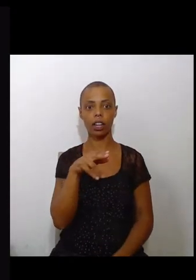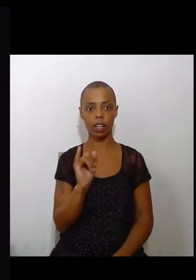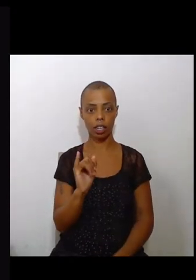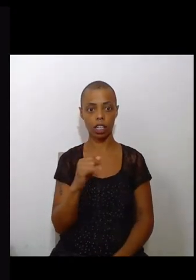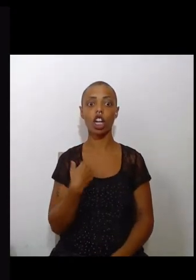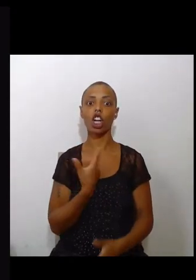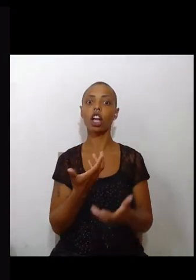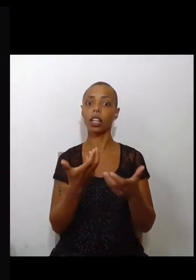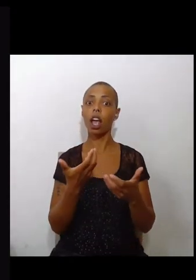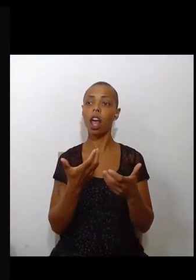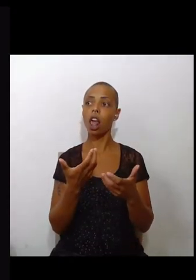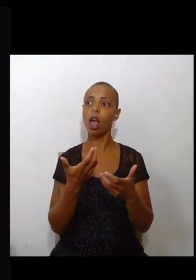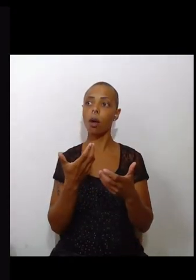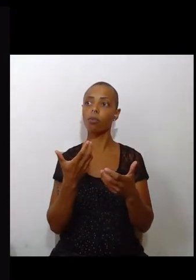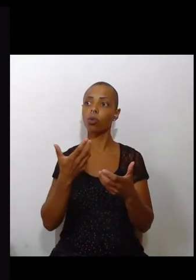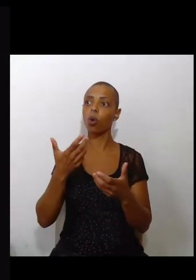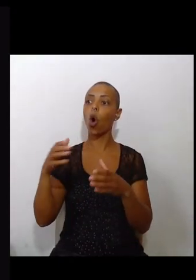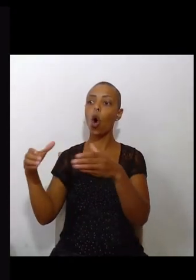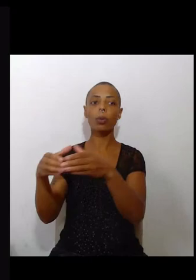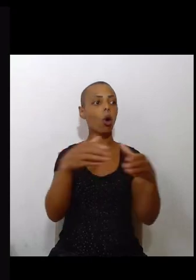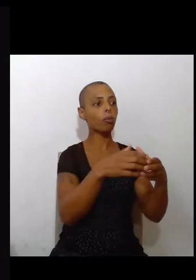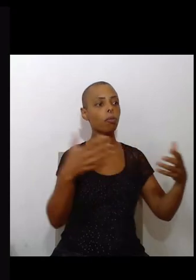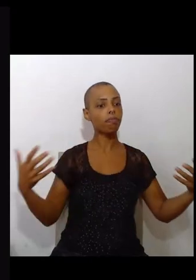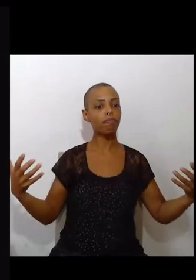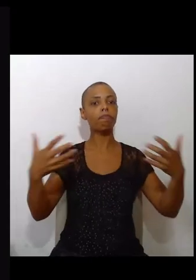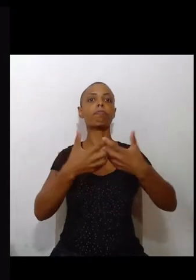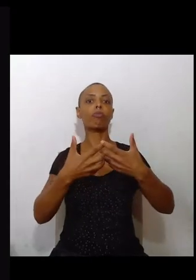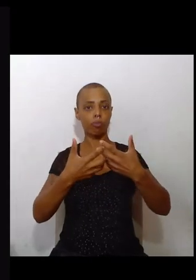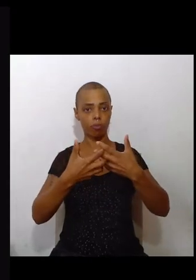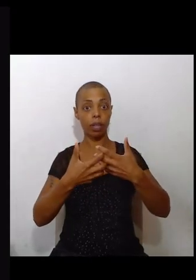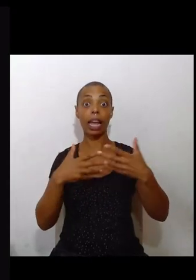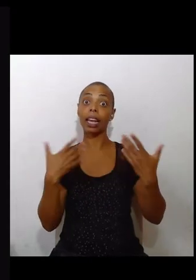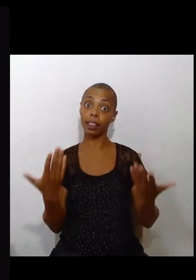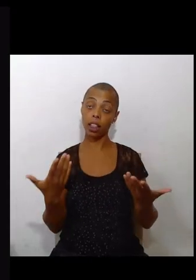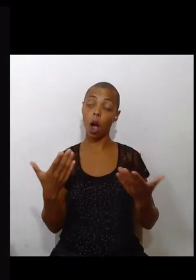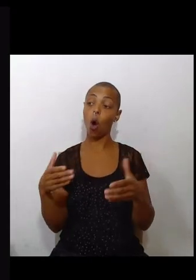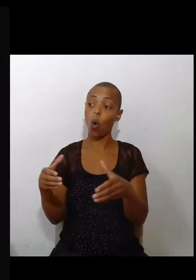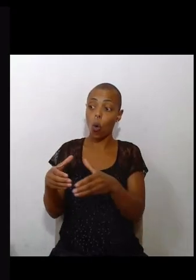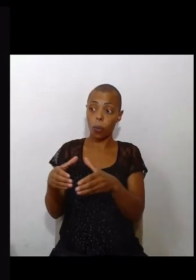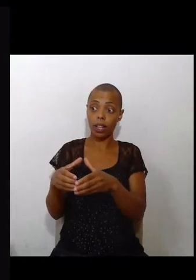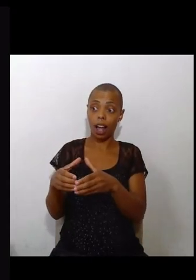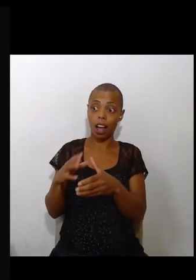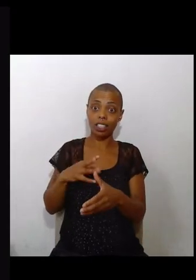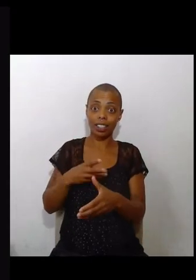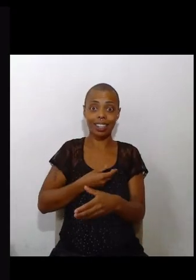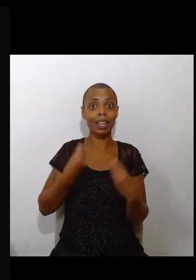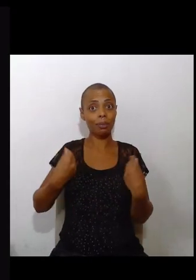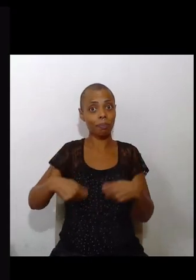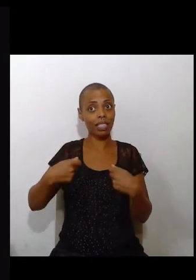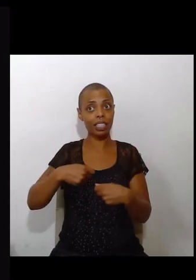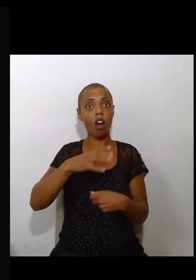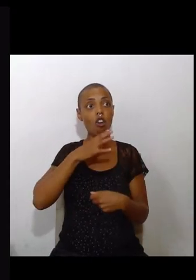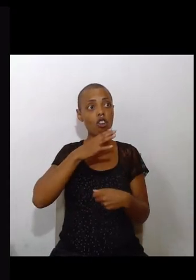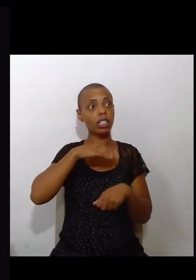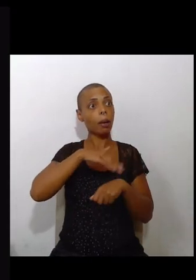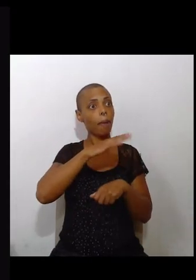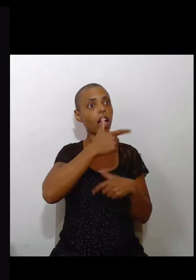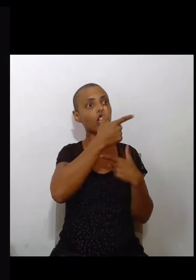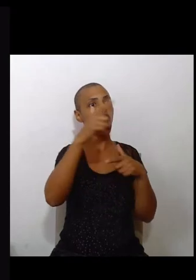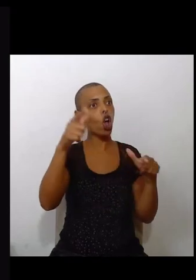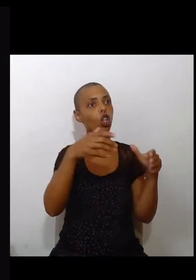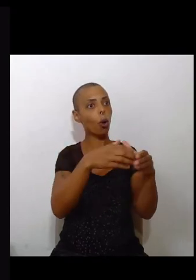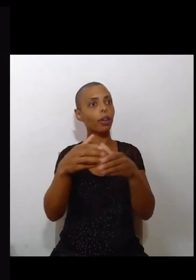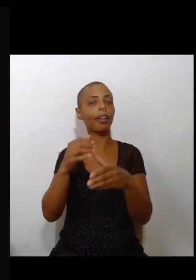Community learn about other communities interact with migrants interact with CIS women who are you know